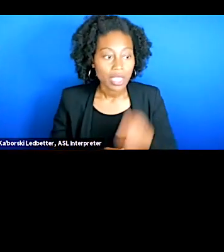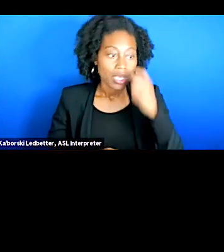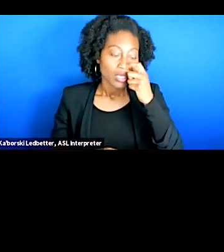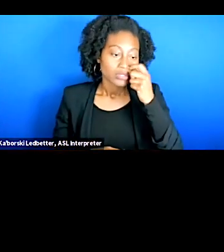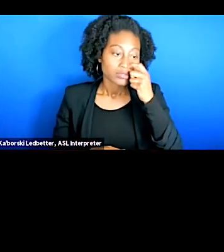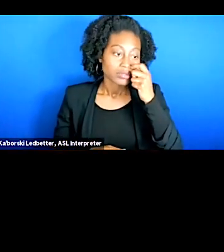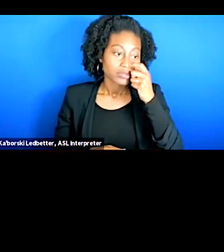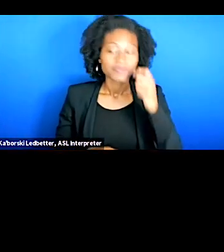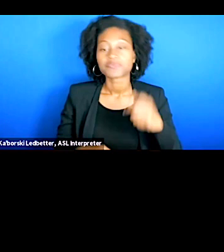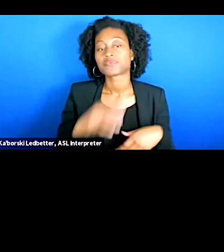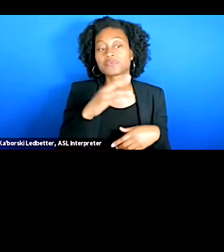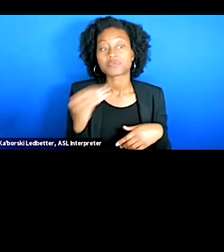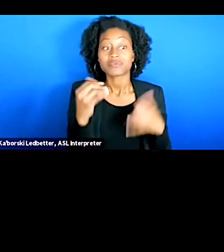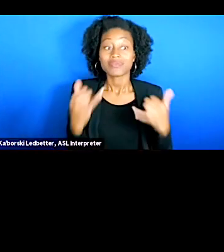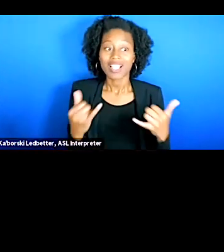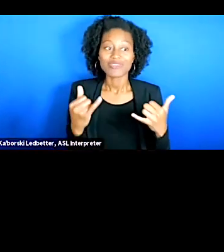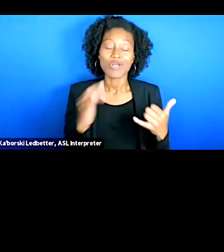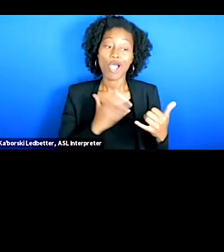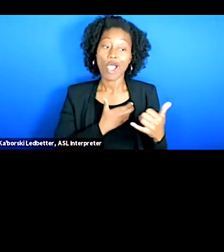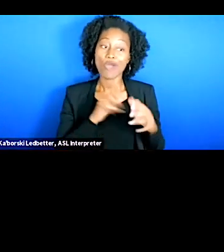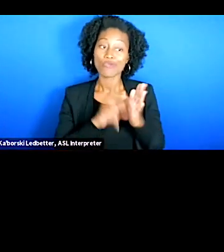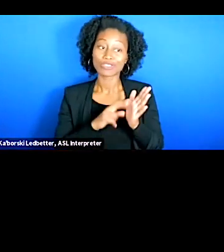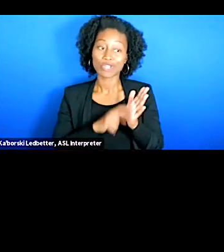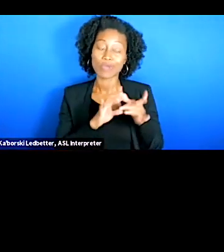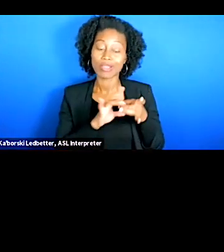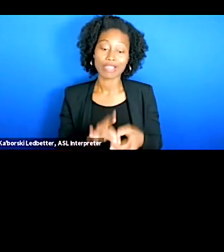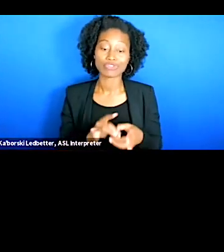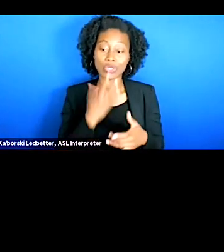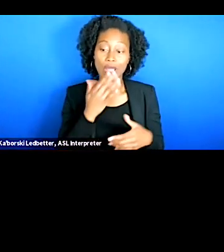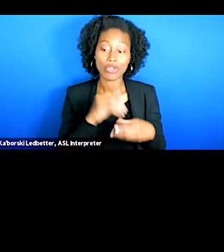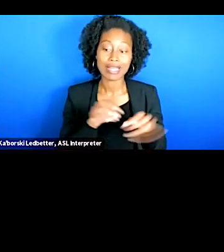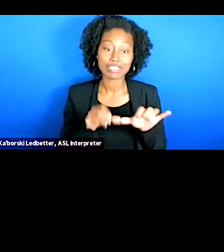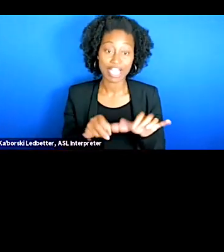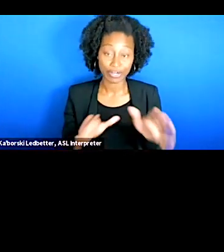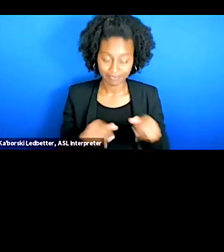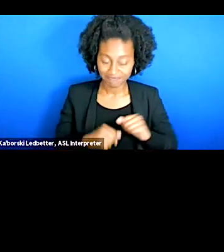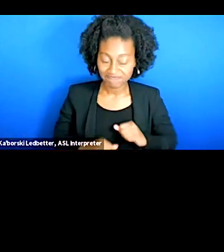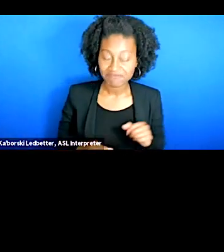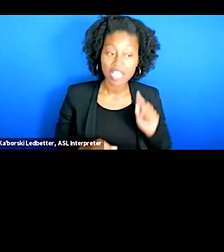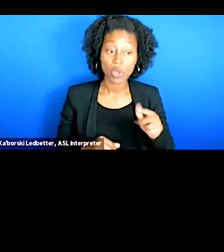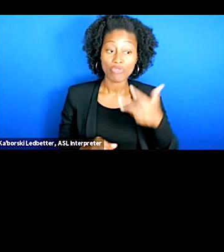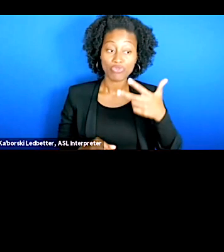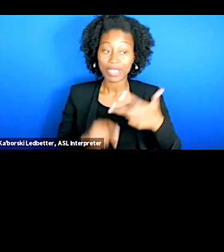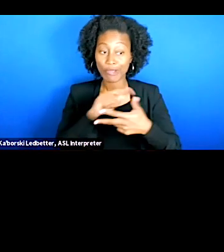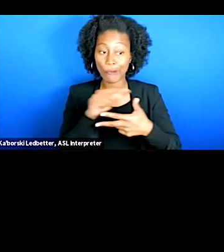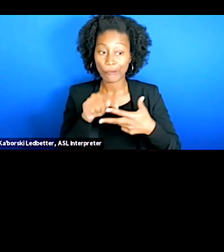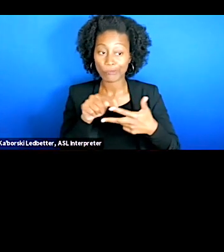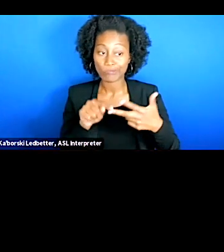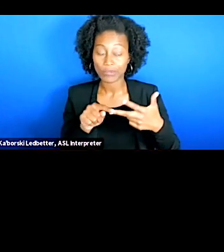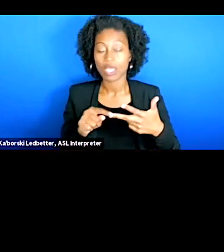women of color in engineering. So first, we took 3 separate codes: social